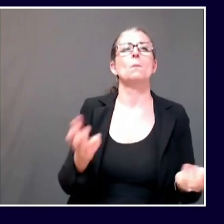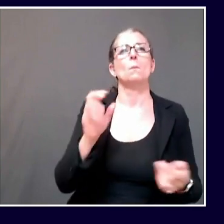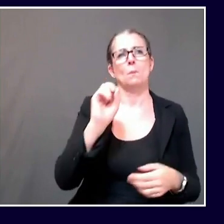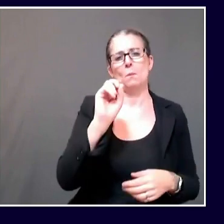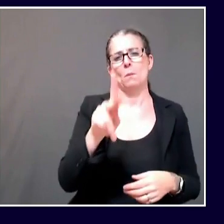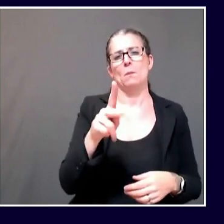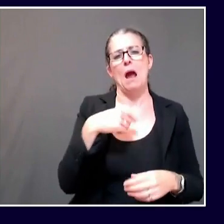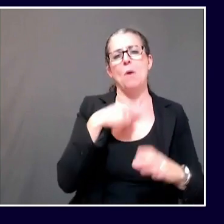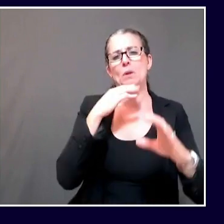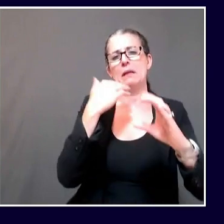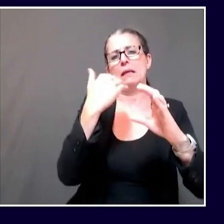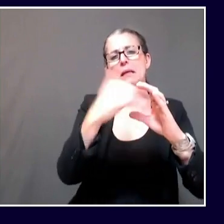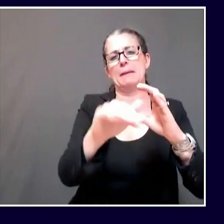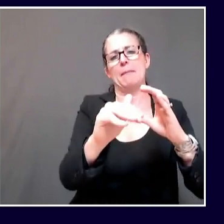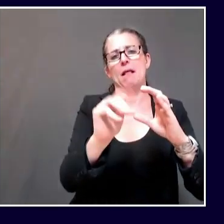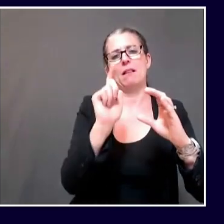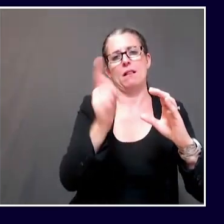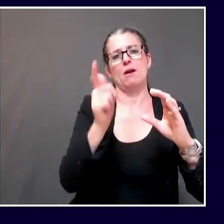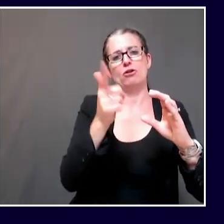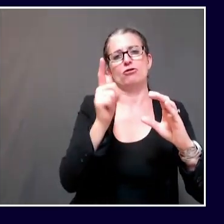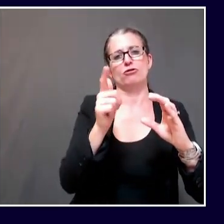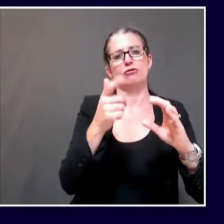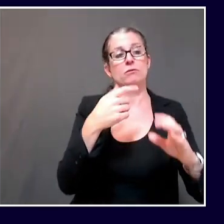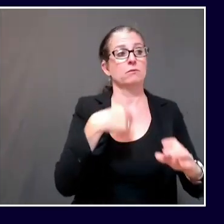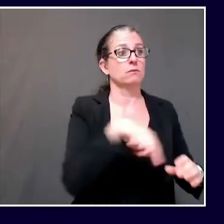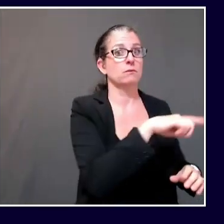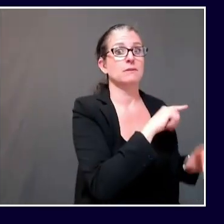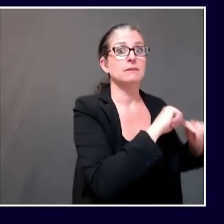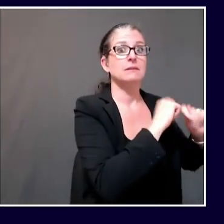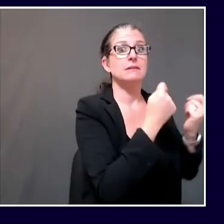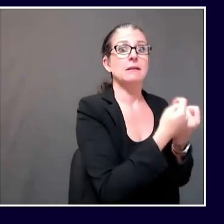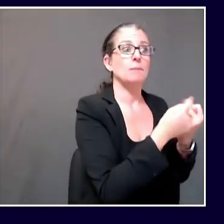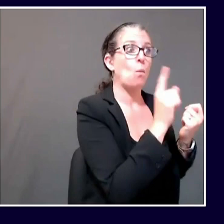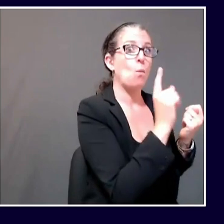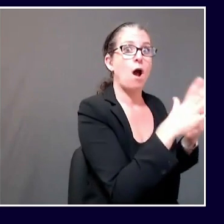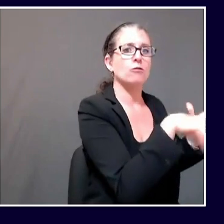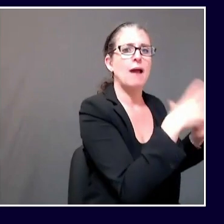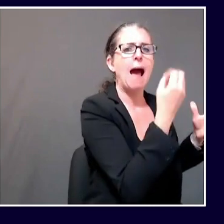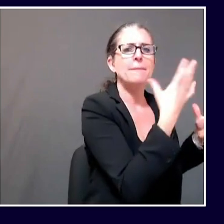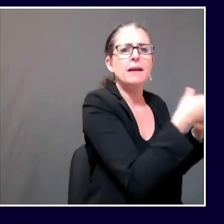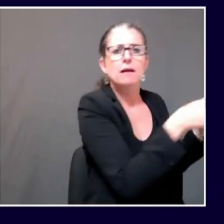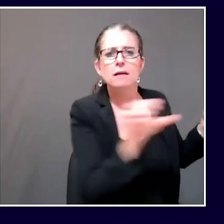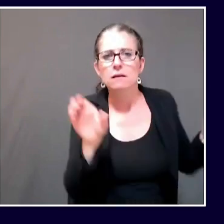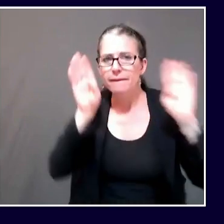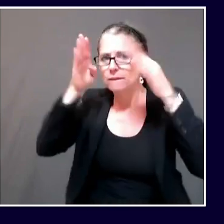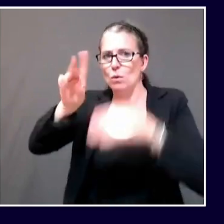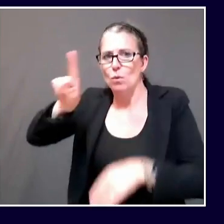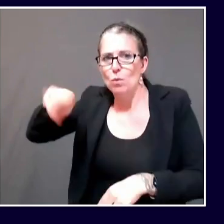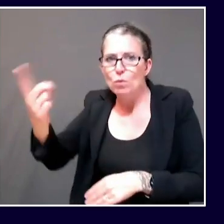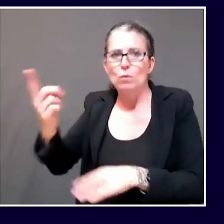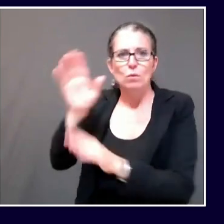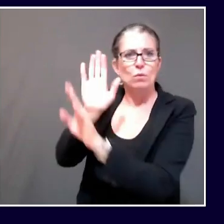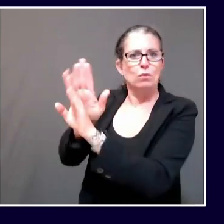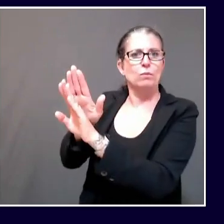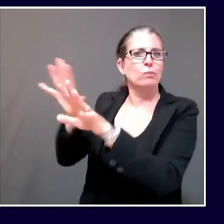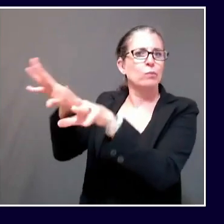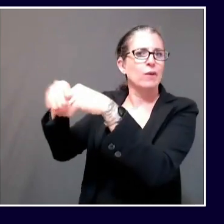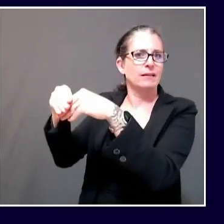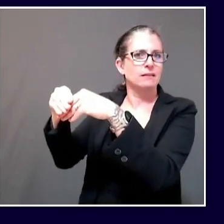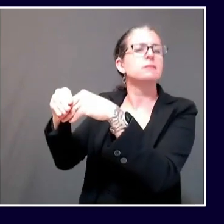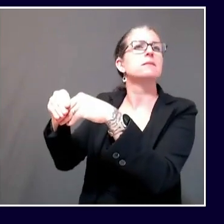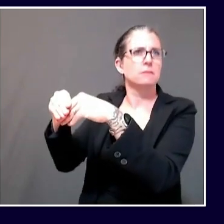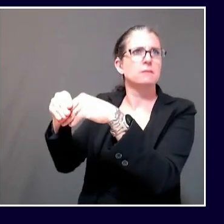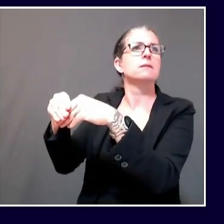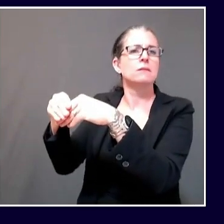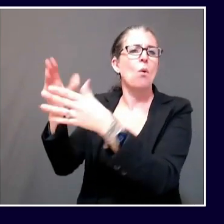tracers have been involved with the Millinocket outbreak in different forms, whether it was with the wedding, whether it was with Maple Crest, or whether